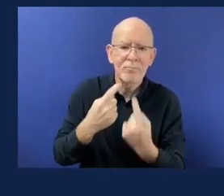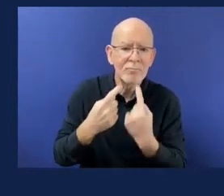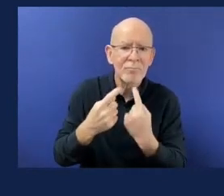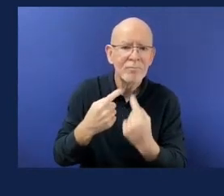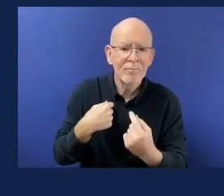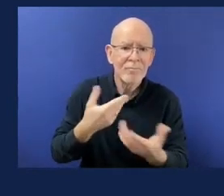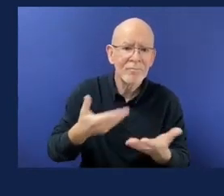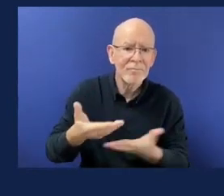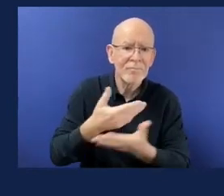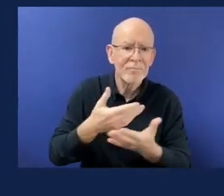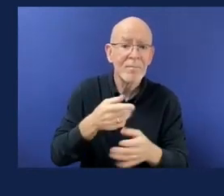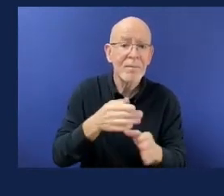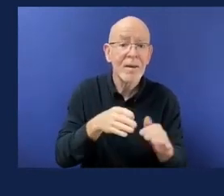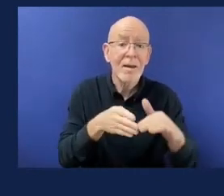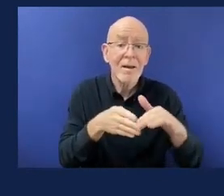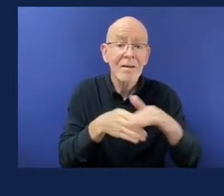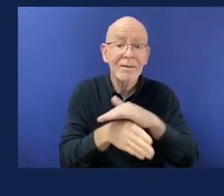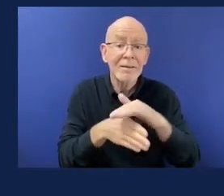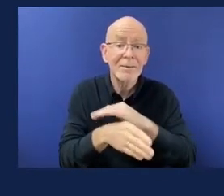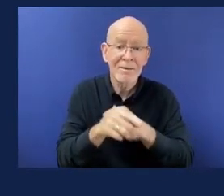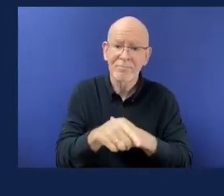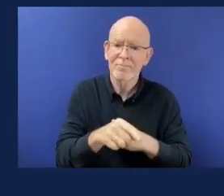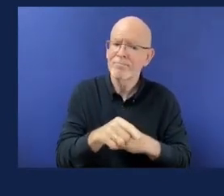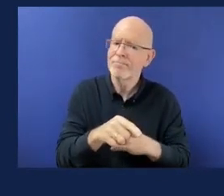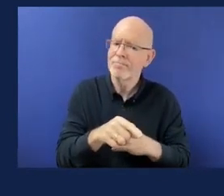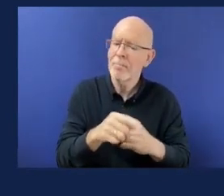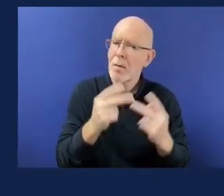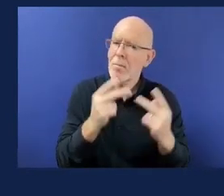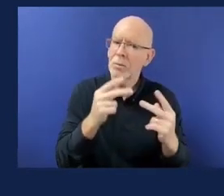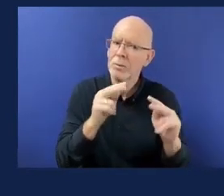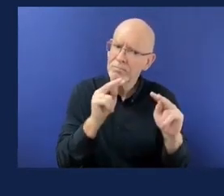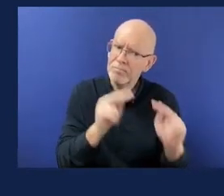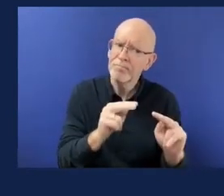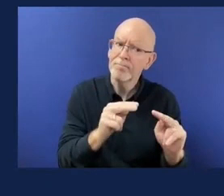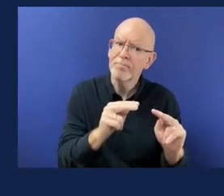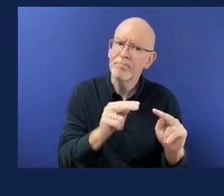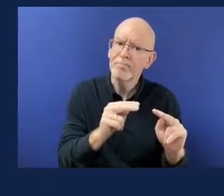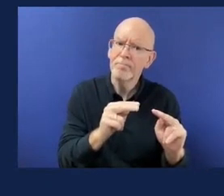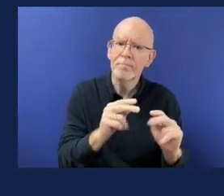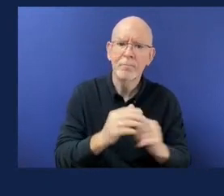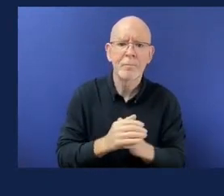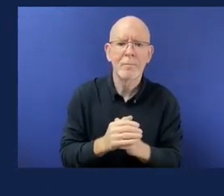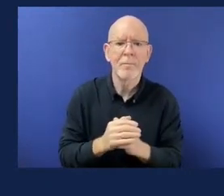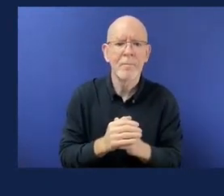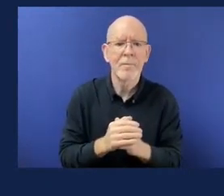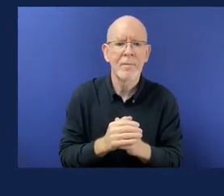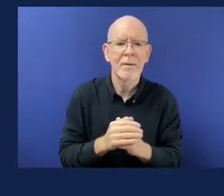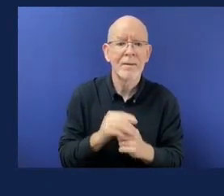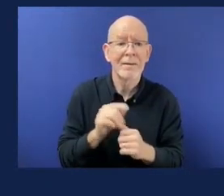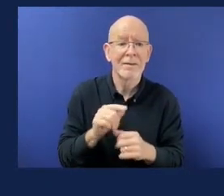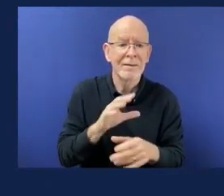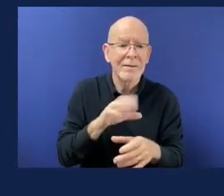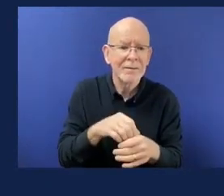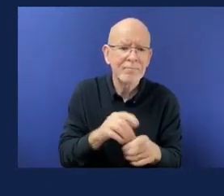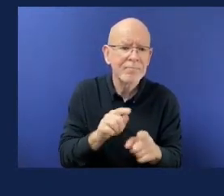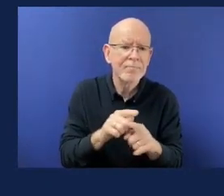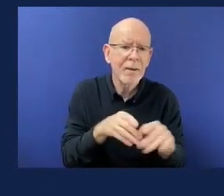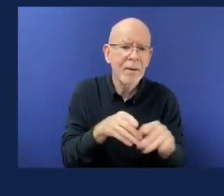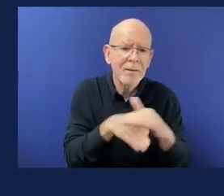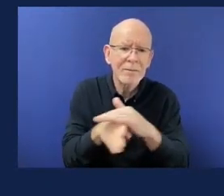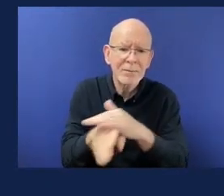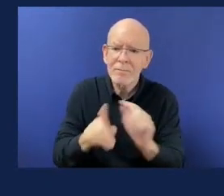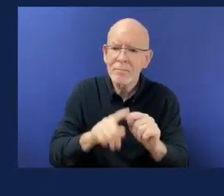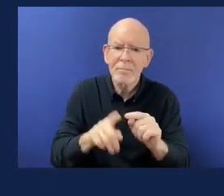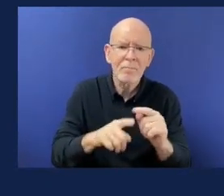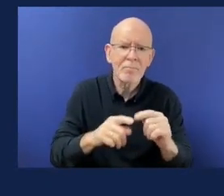that will be used in the 2023 tournament are being built for the tournament, in contrast to